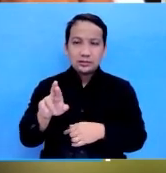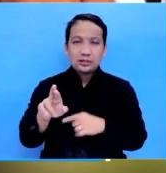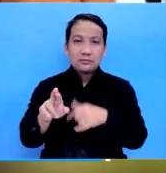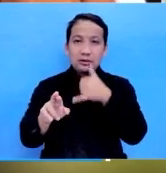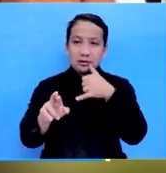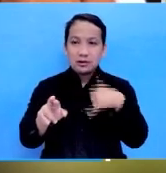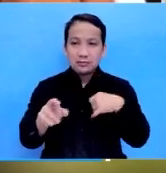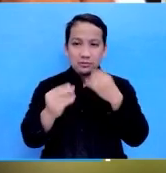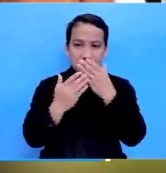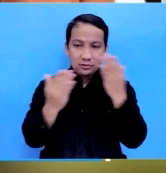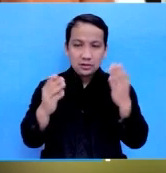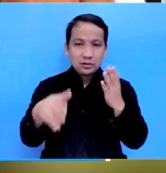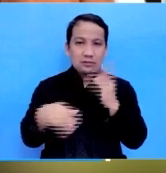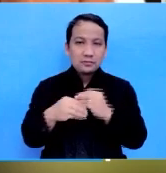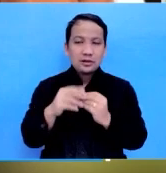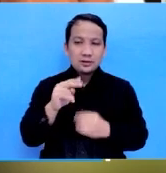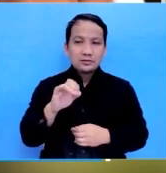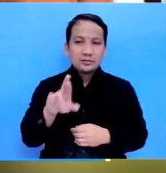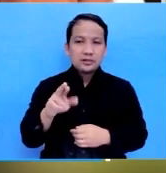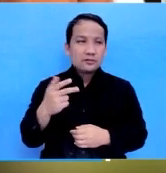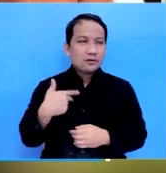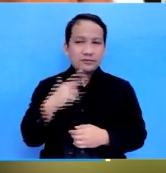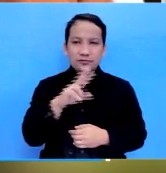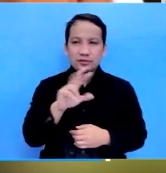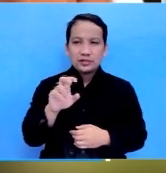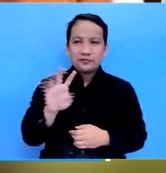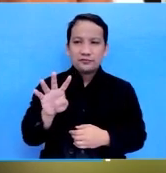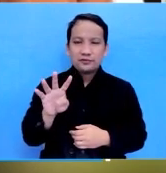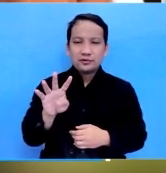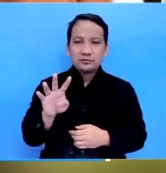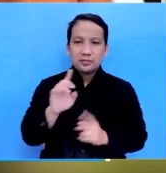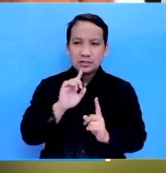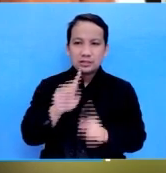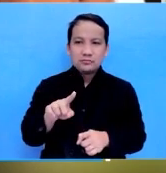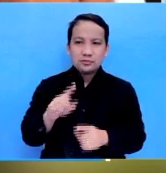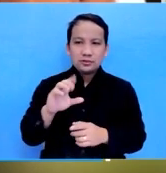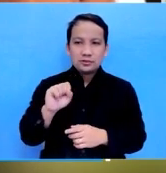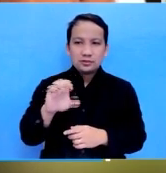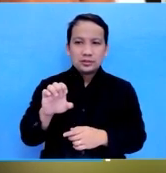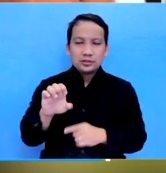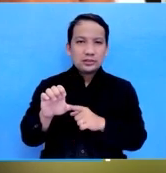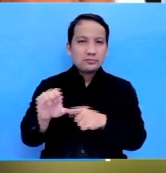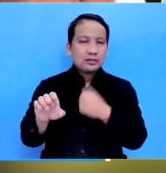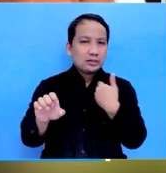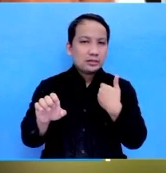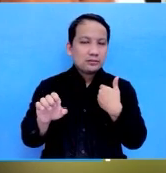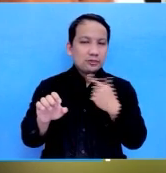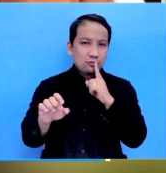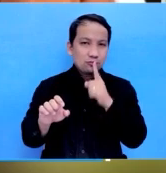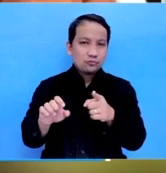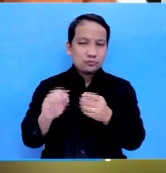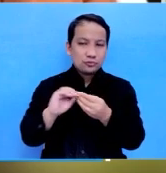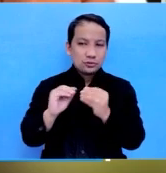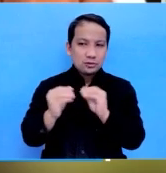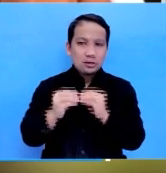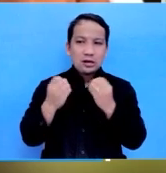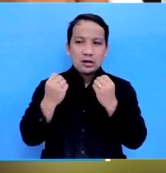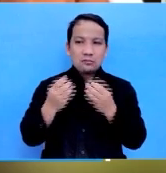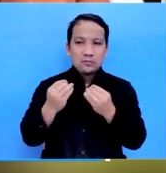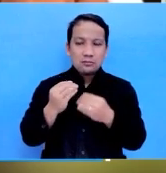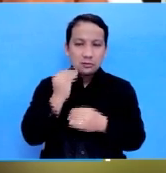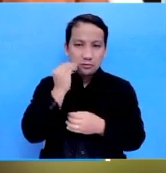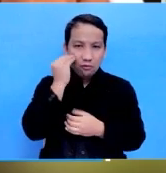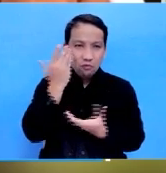yesterday sa Metro Manila, we had 304 reported cases. Hindi yan yung actual number because maraming nag-home